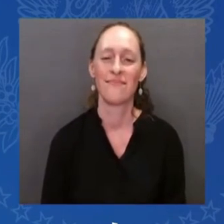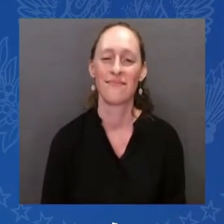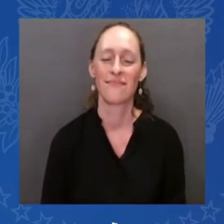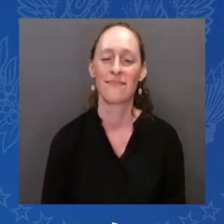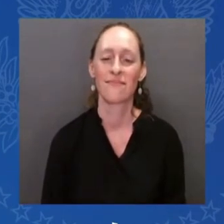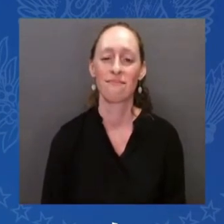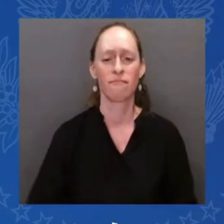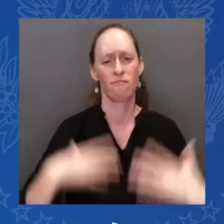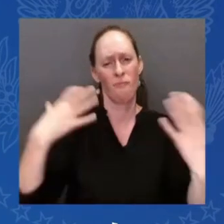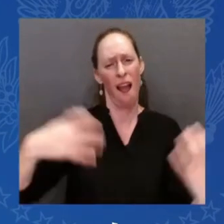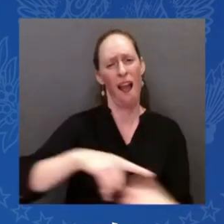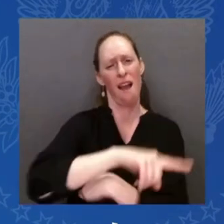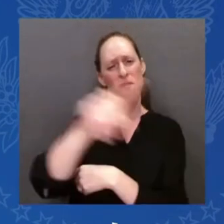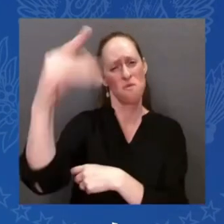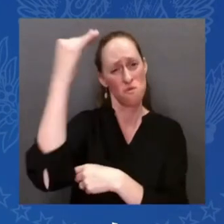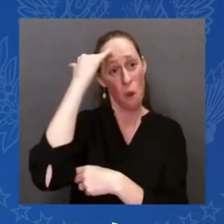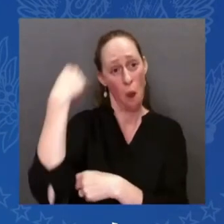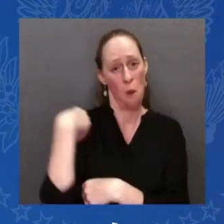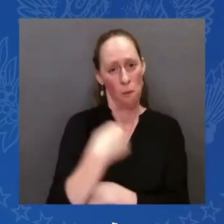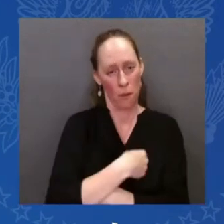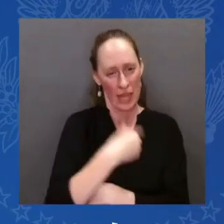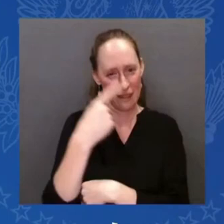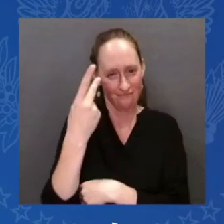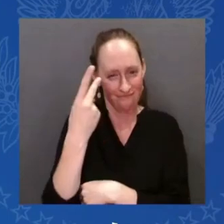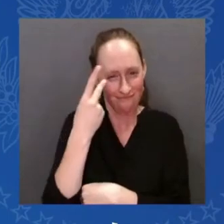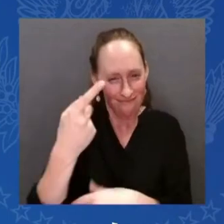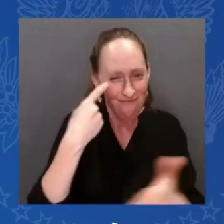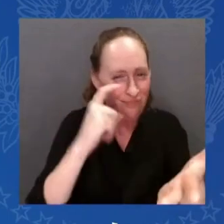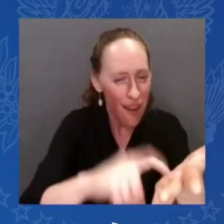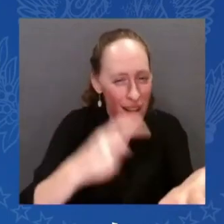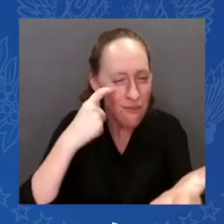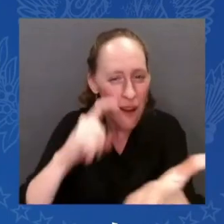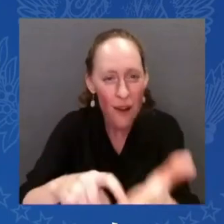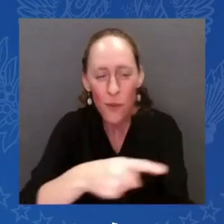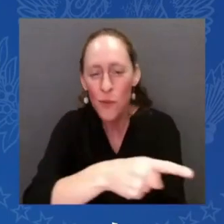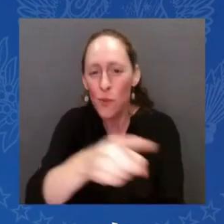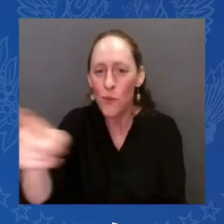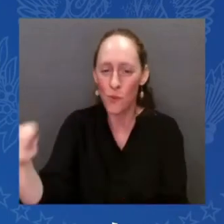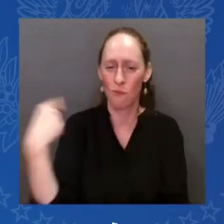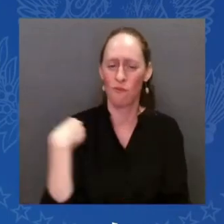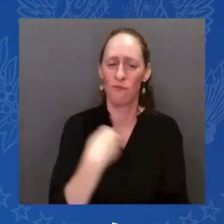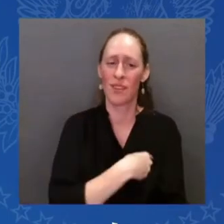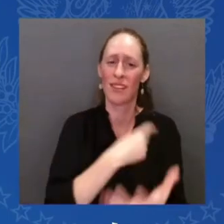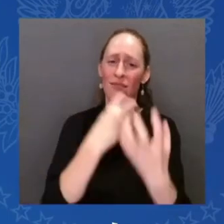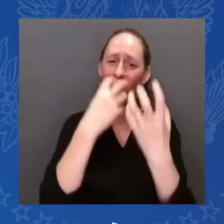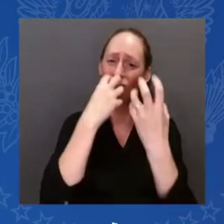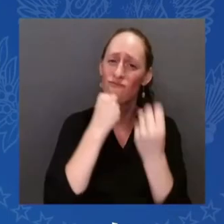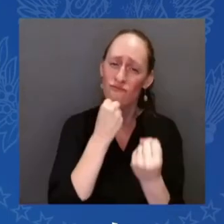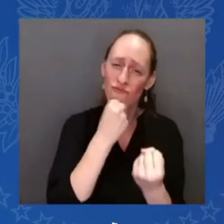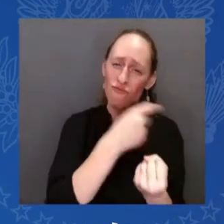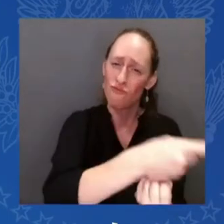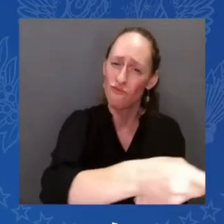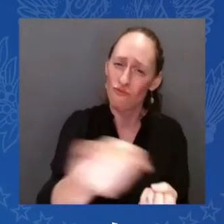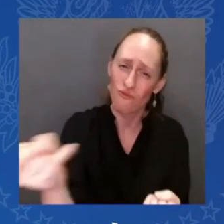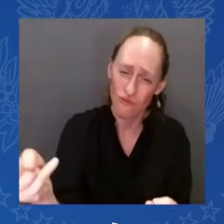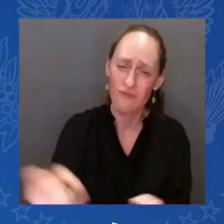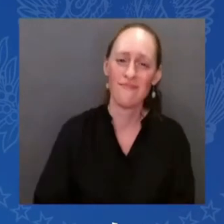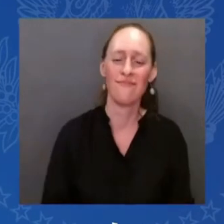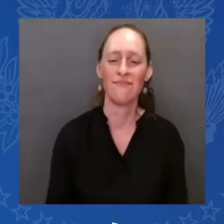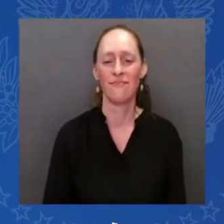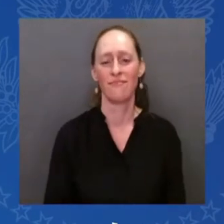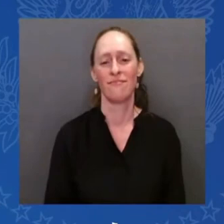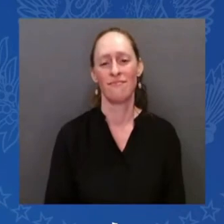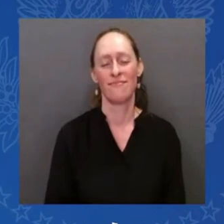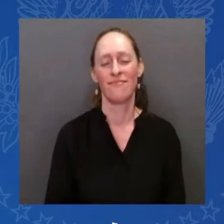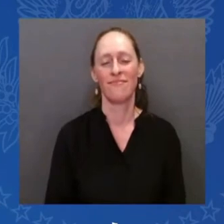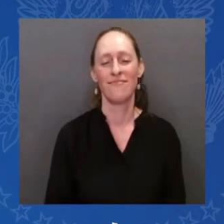you. We are indirectly a part of you because of our heritage as well in different ethnicities. But when we came, we were not